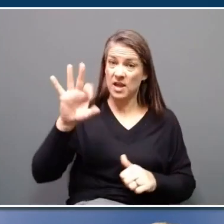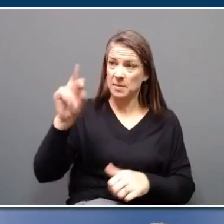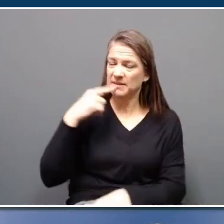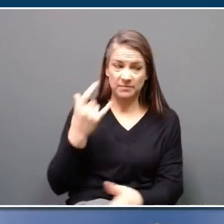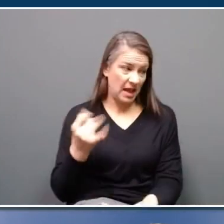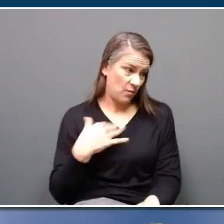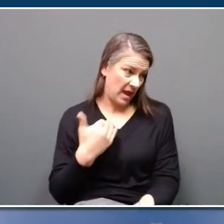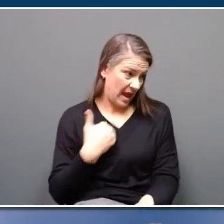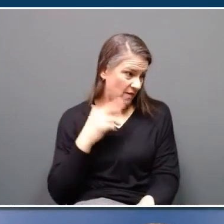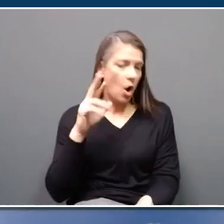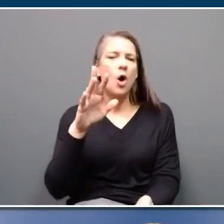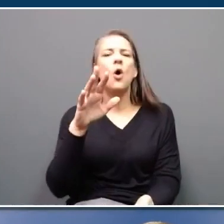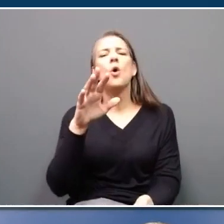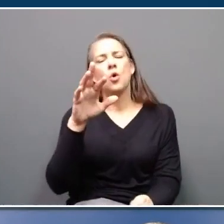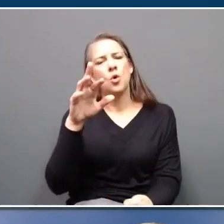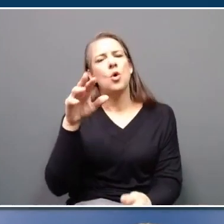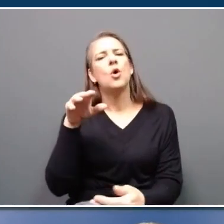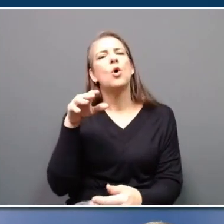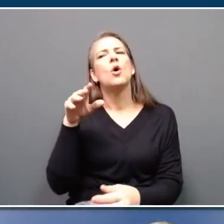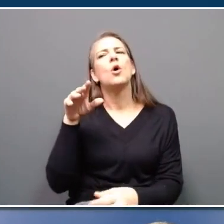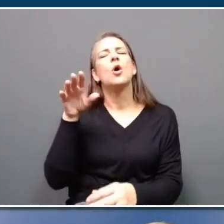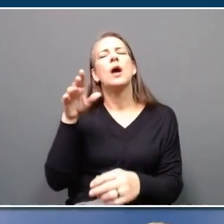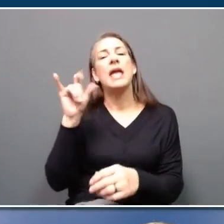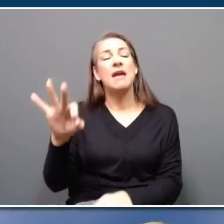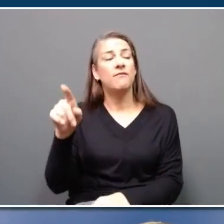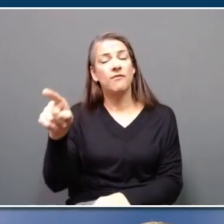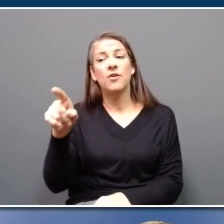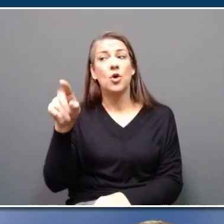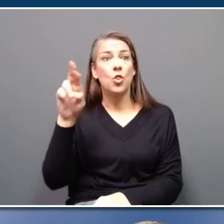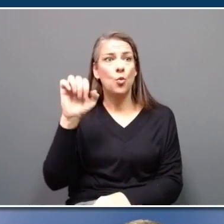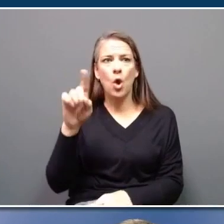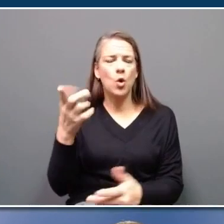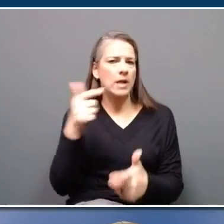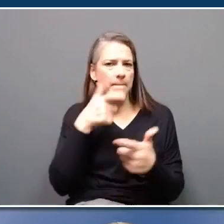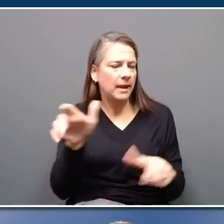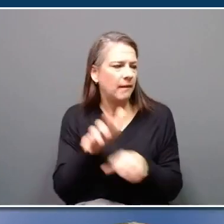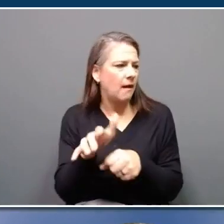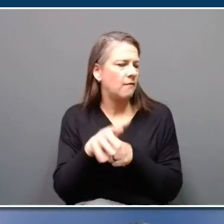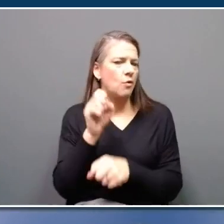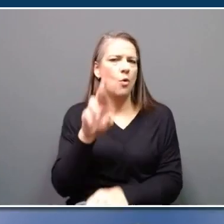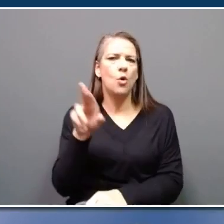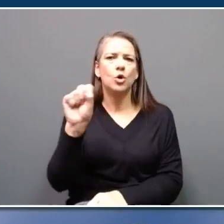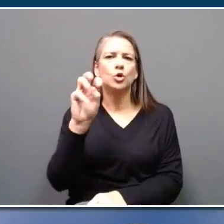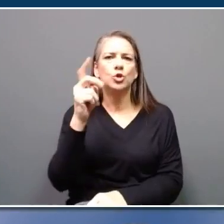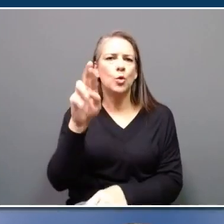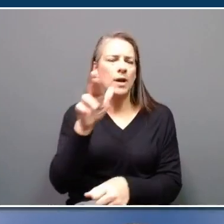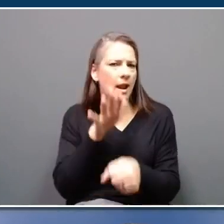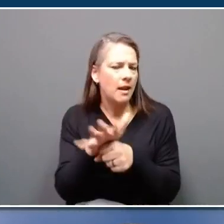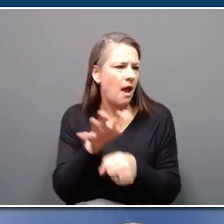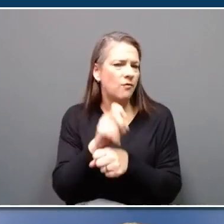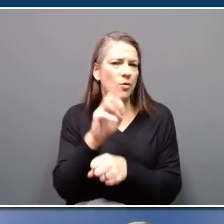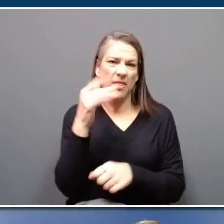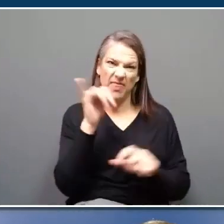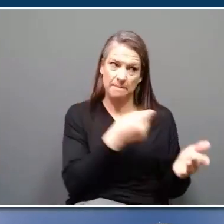road, if only our sewer pipe was 6 inches instead of 4 inches, if only ... That is what the closing